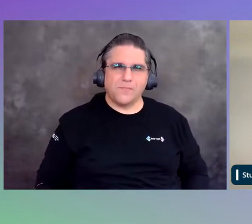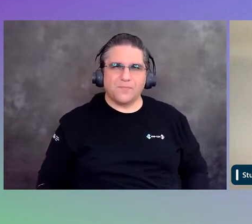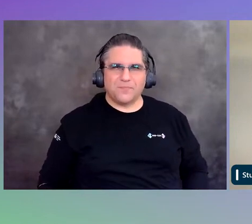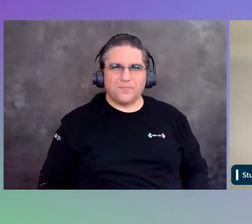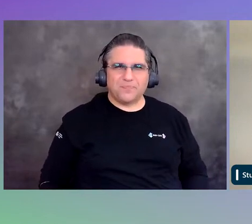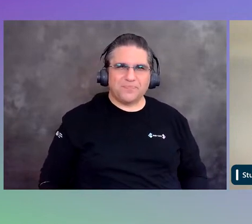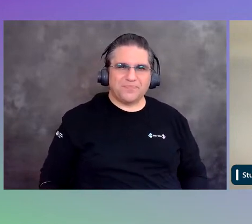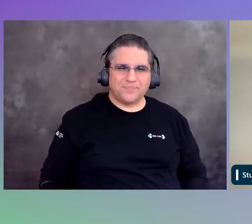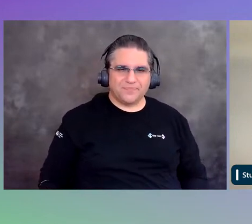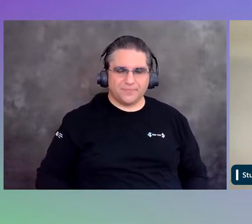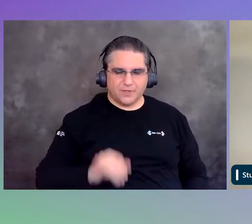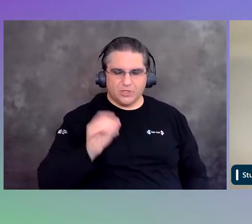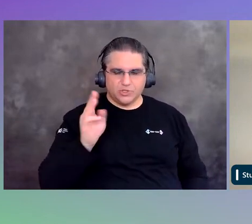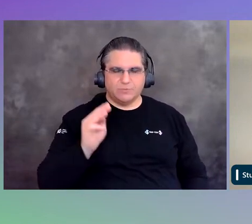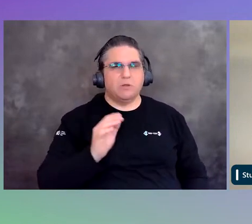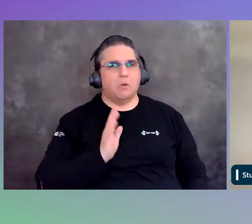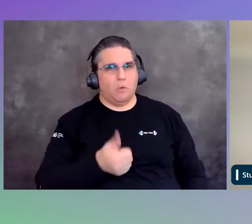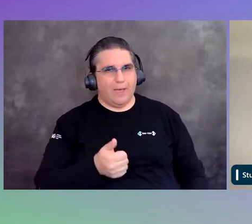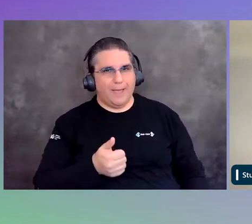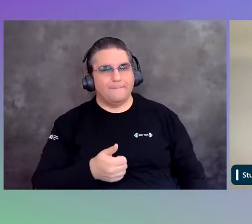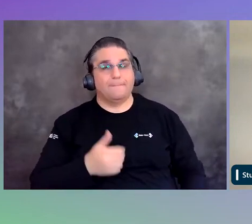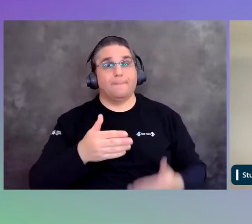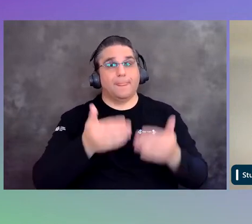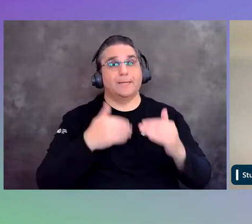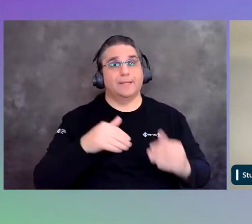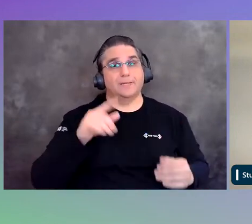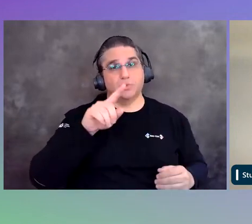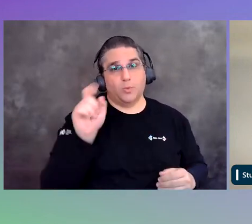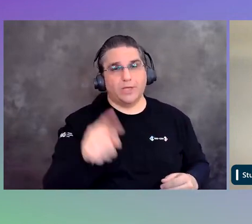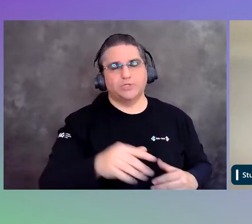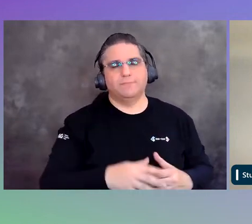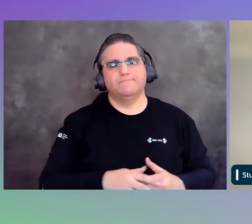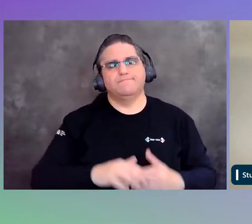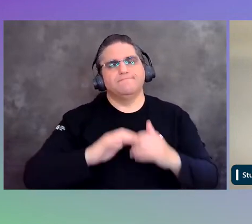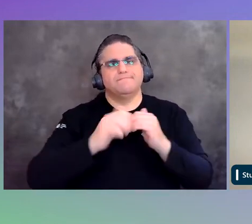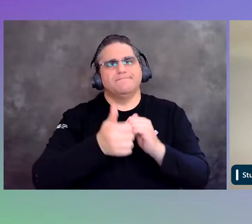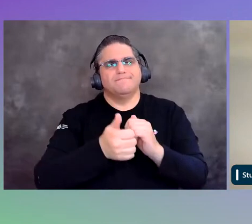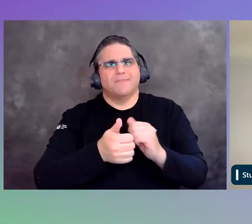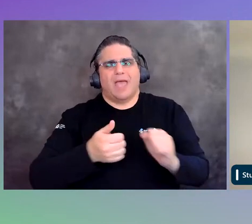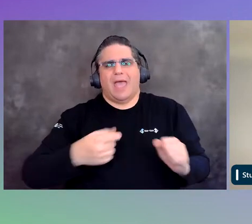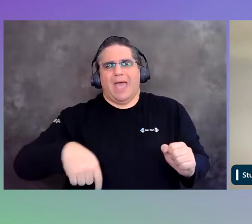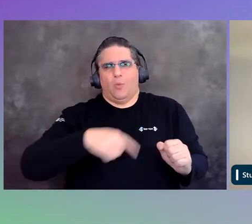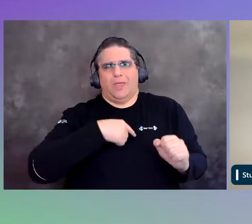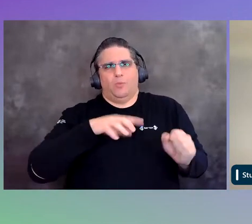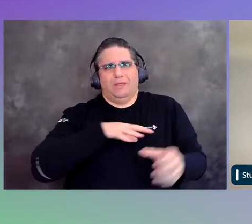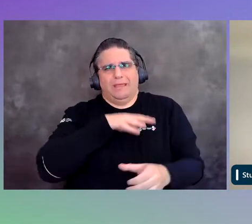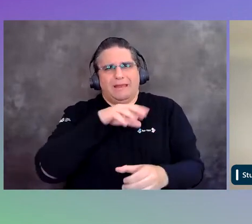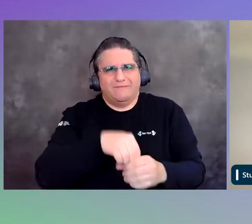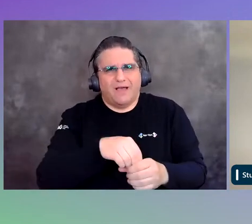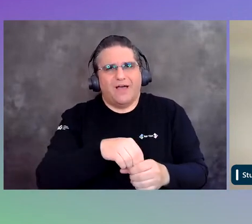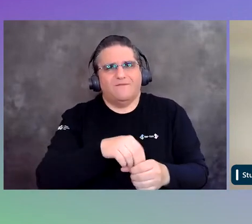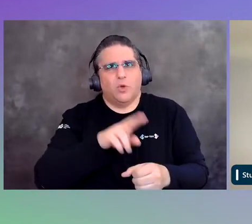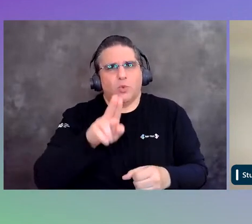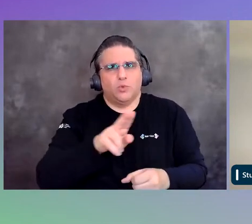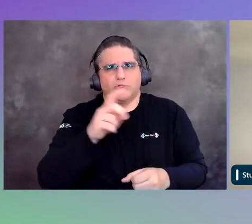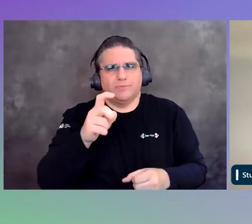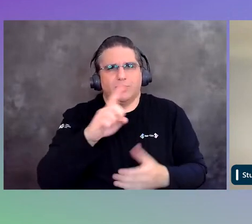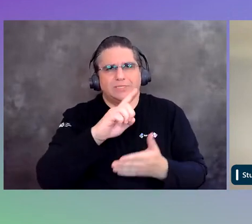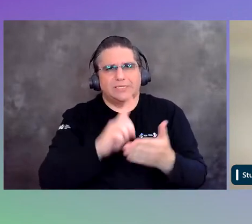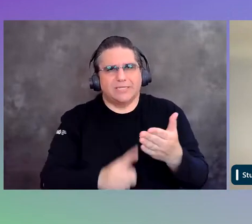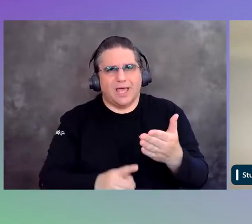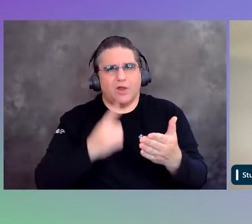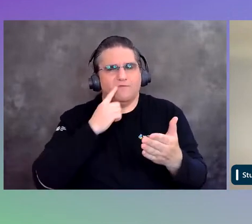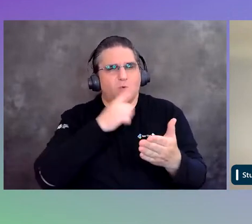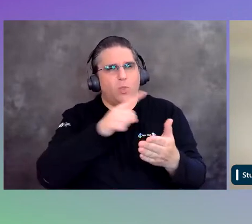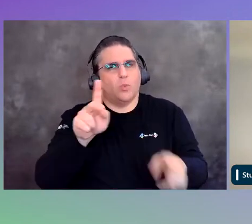Okay, next one. How can we get involved in user experience design for people that